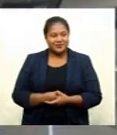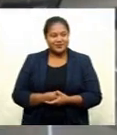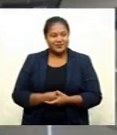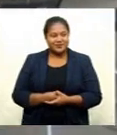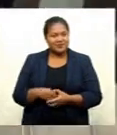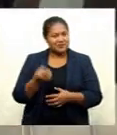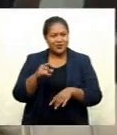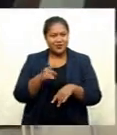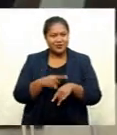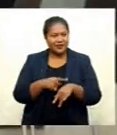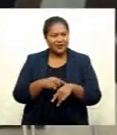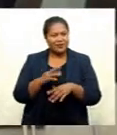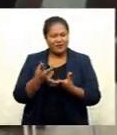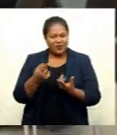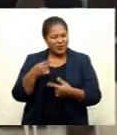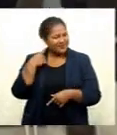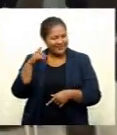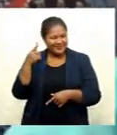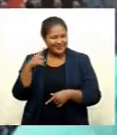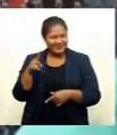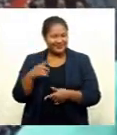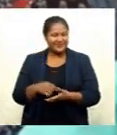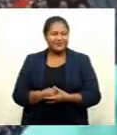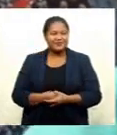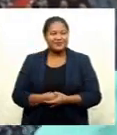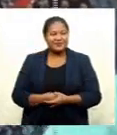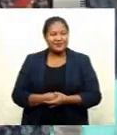No time for complacency.